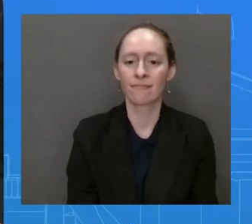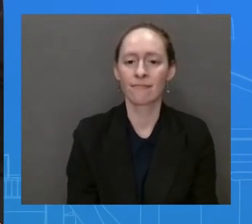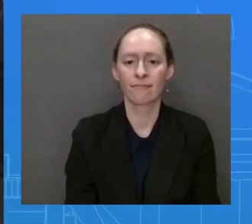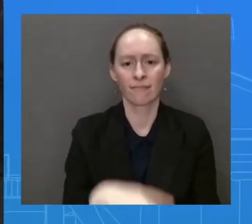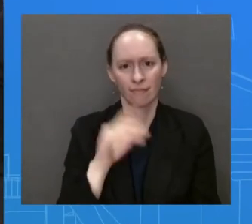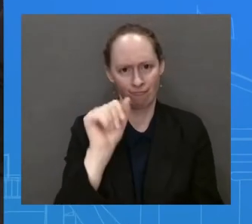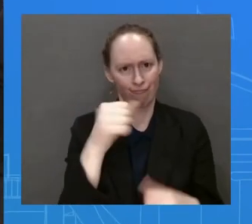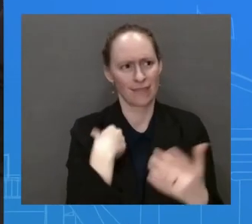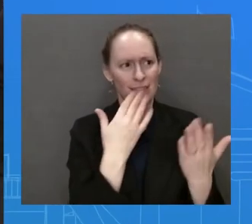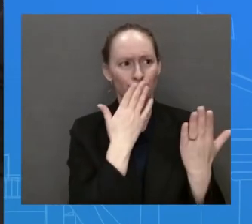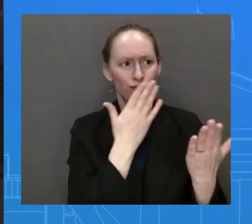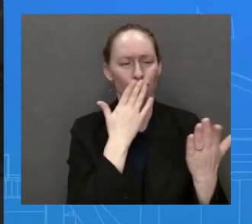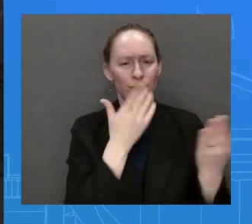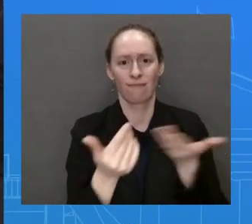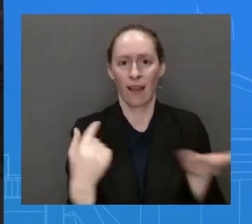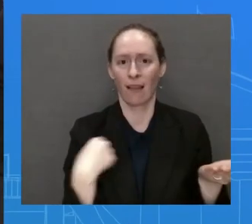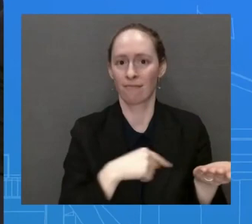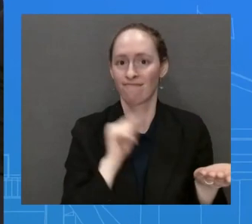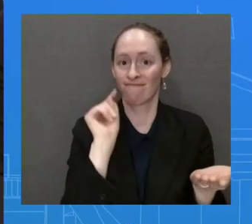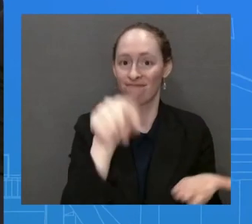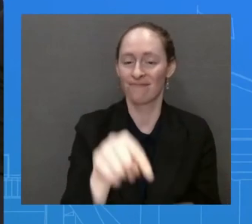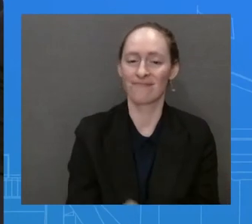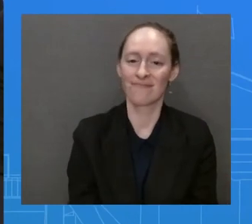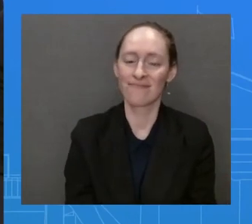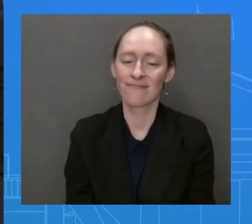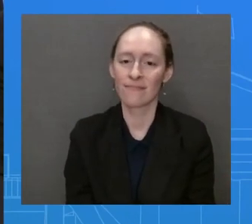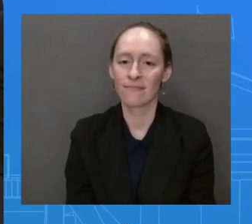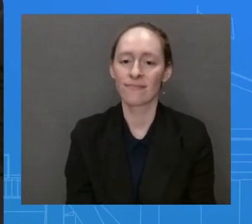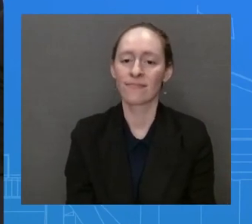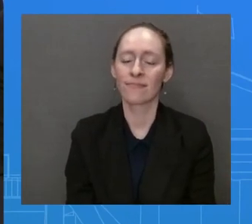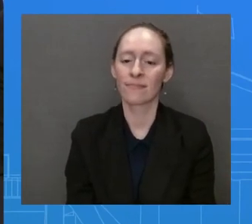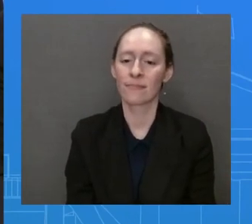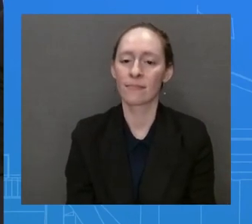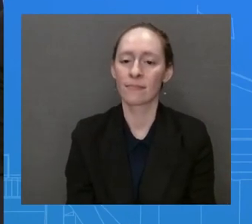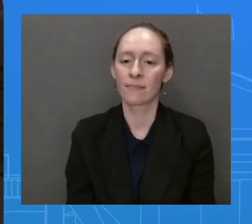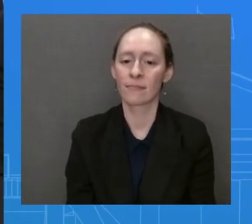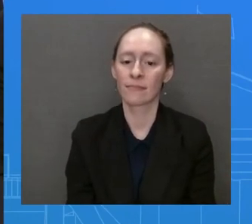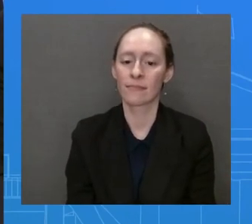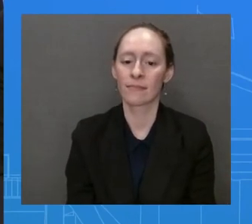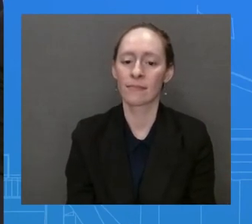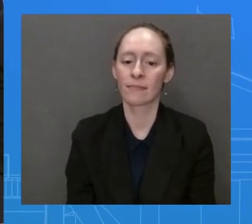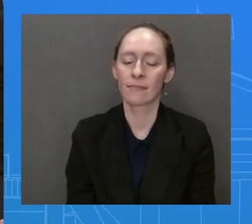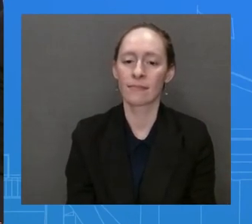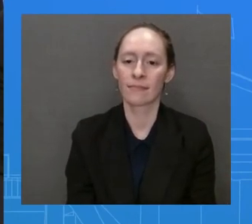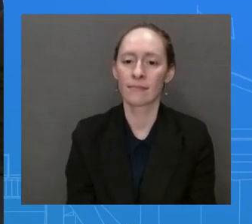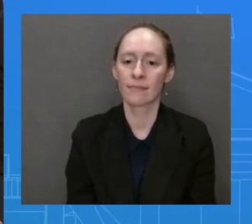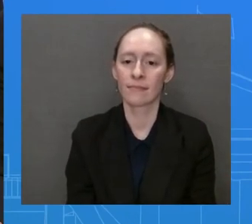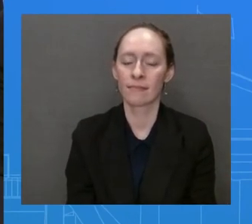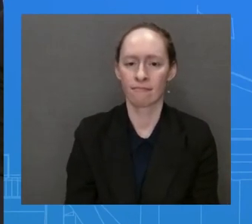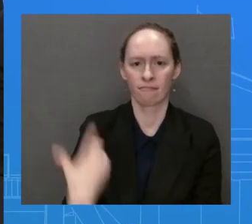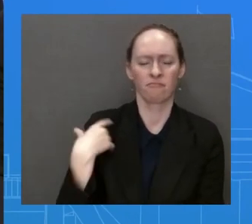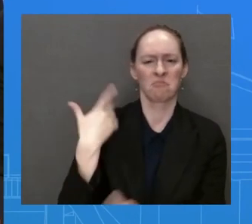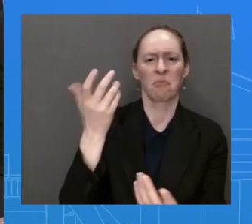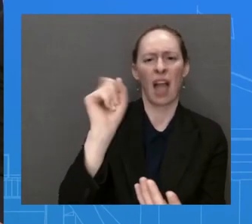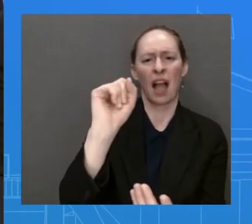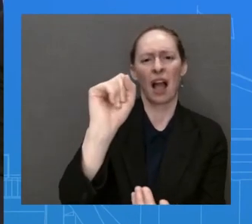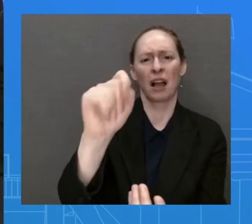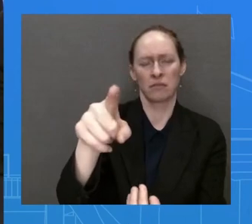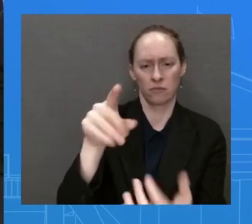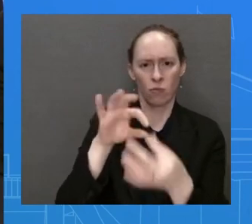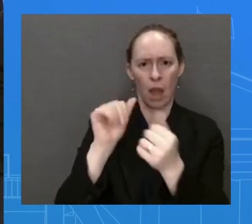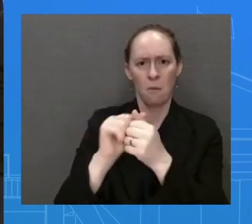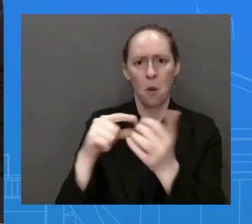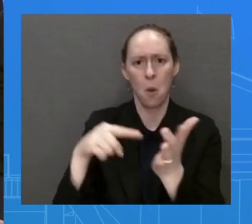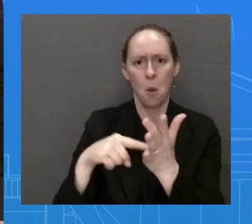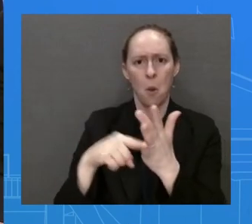debt limit, Republicans want to cut spending as part of a debt limit deal. Is the president willing to cut any spending as part of a debt limit deal? And what